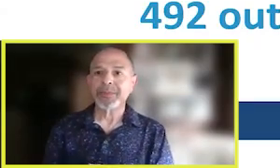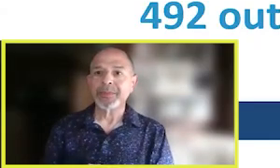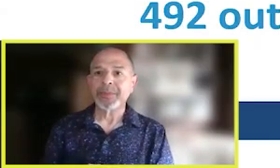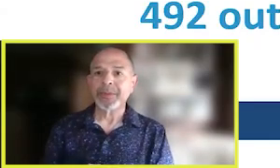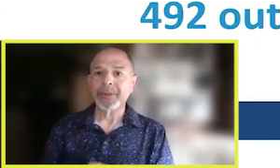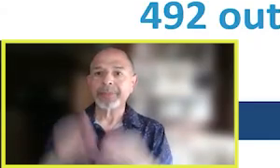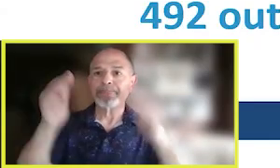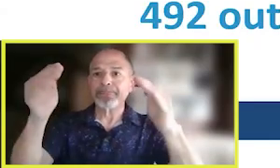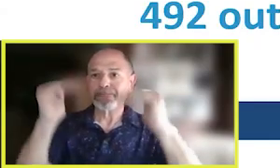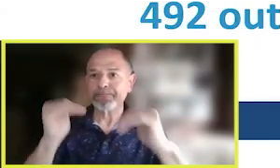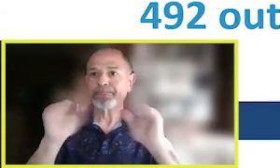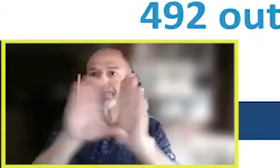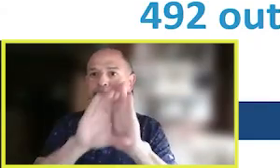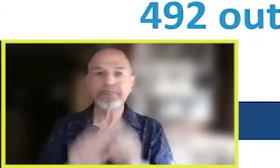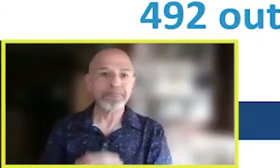Next slide.